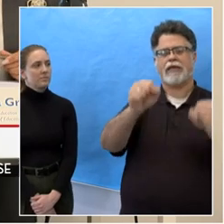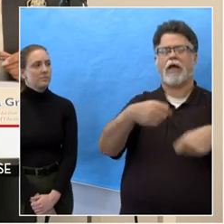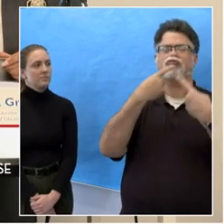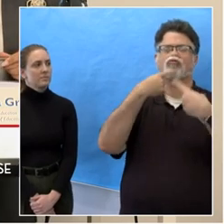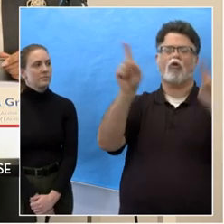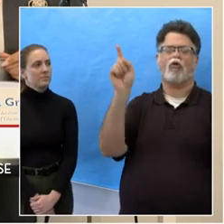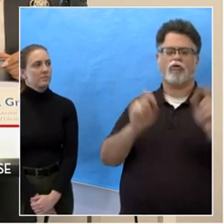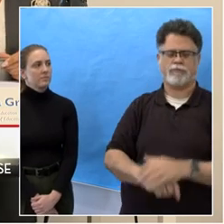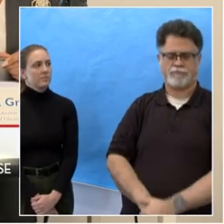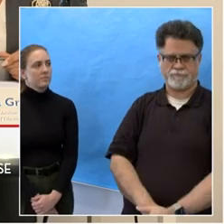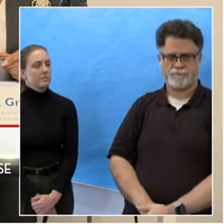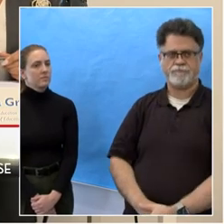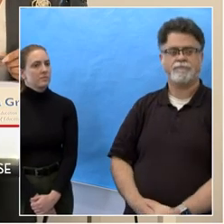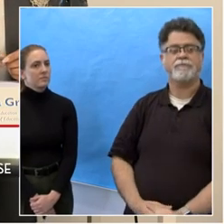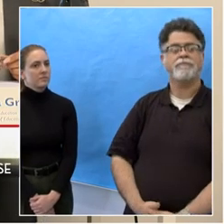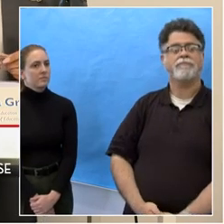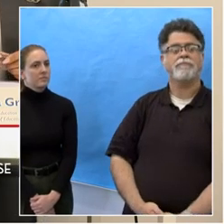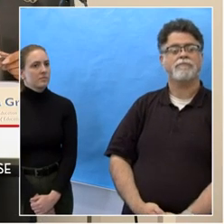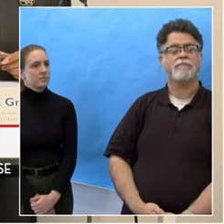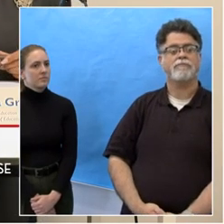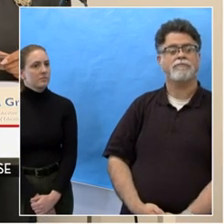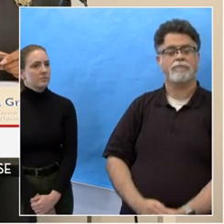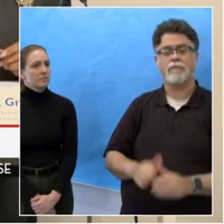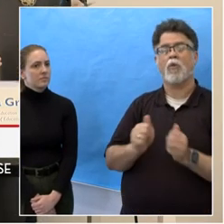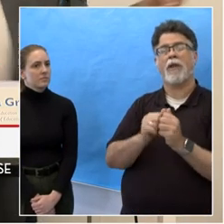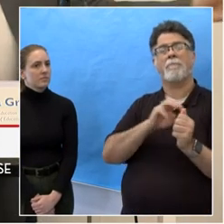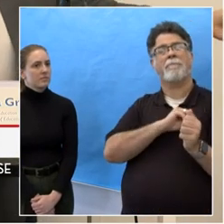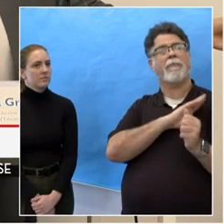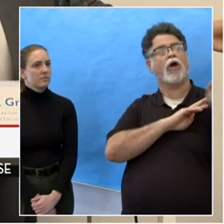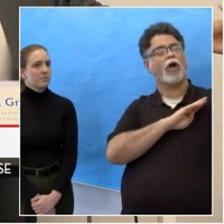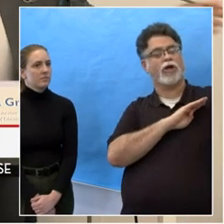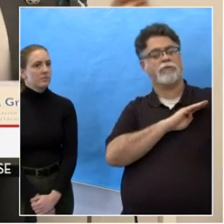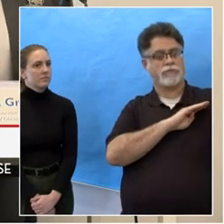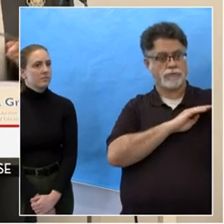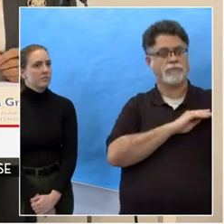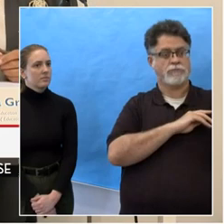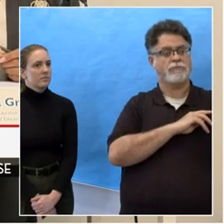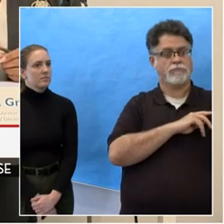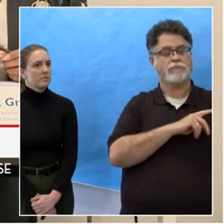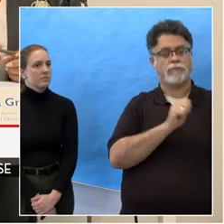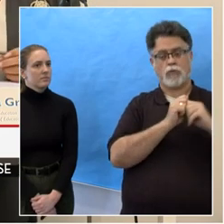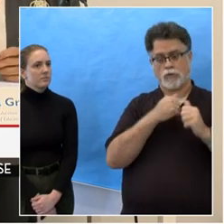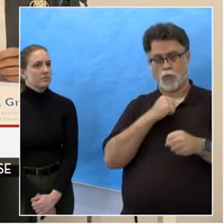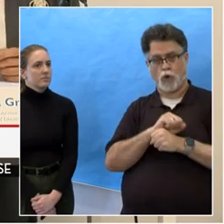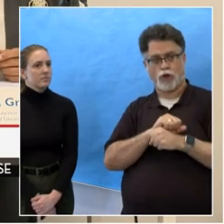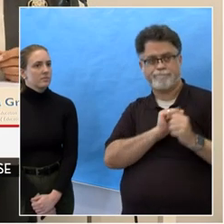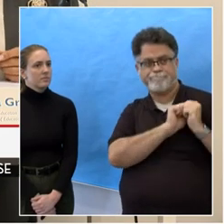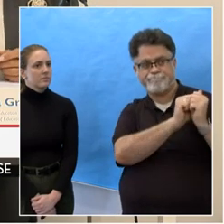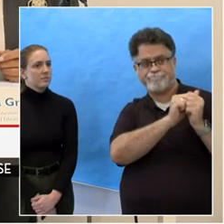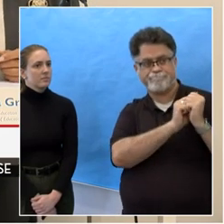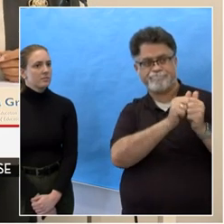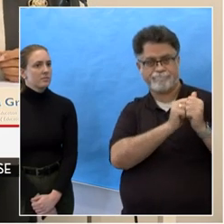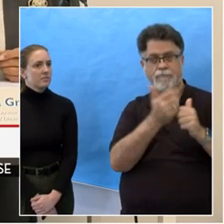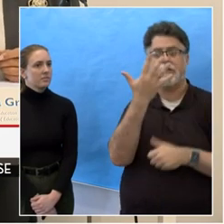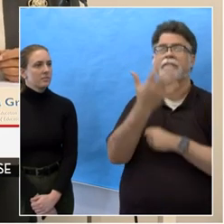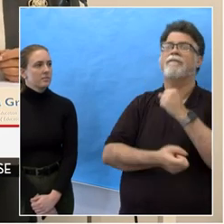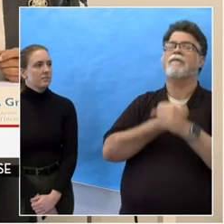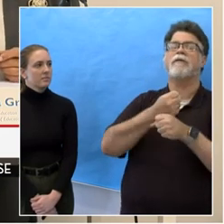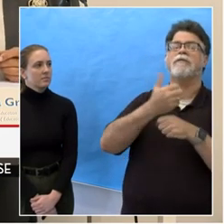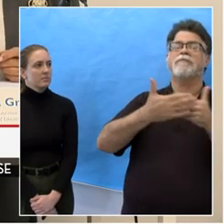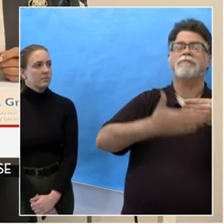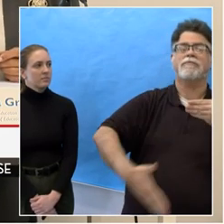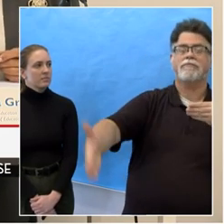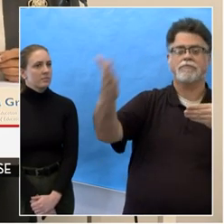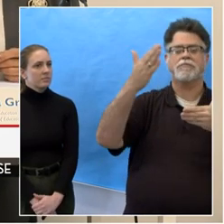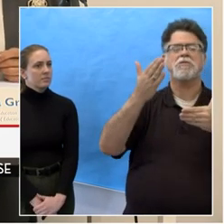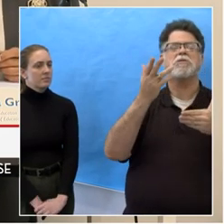in together. 5 years from now, not only do I want to see proficiency rates increase, but I want